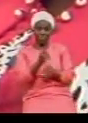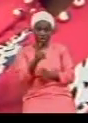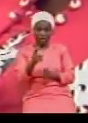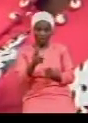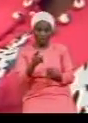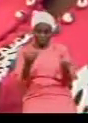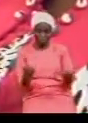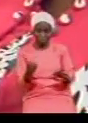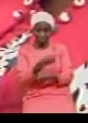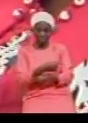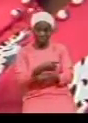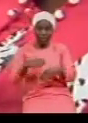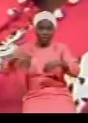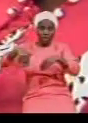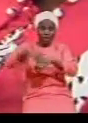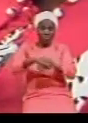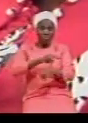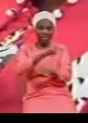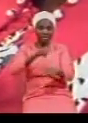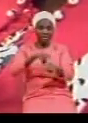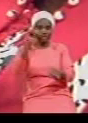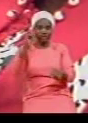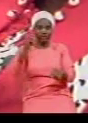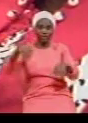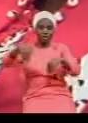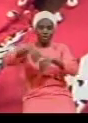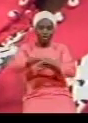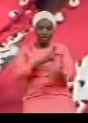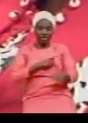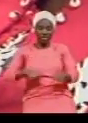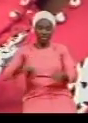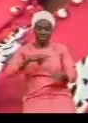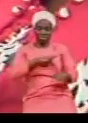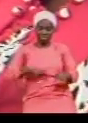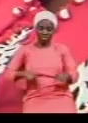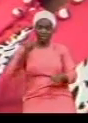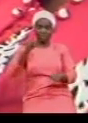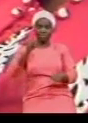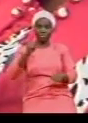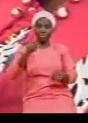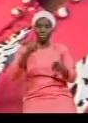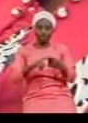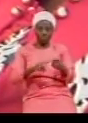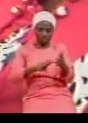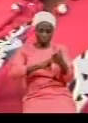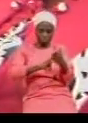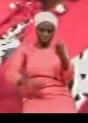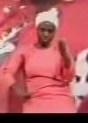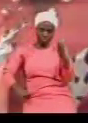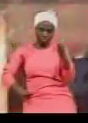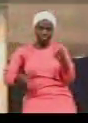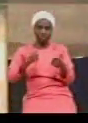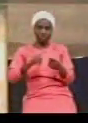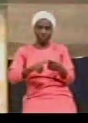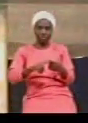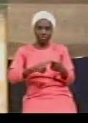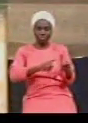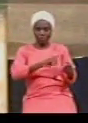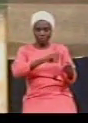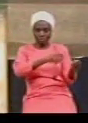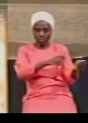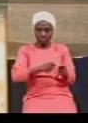the nations, over the kingdoms, to root out, to pull down,